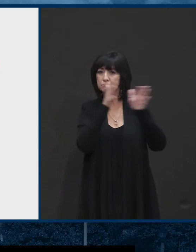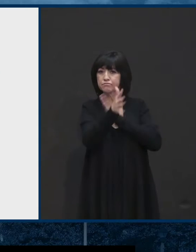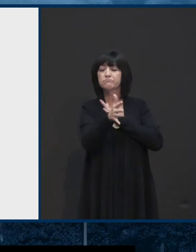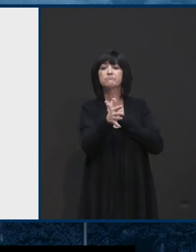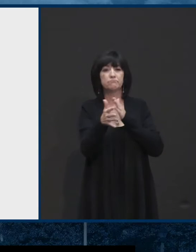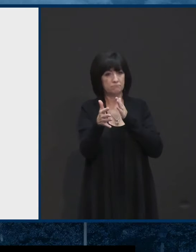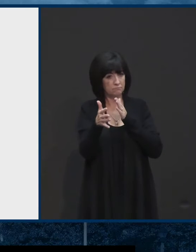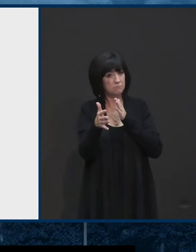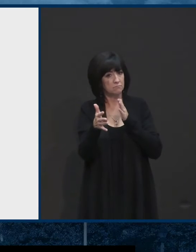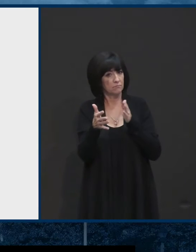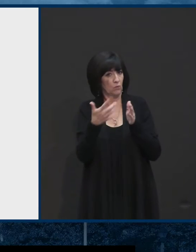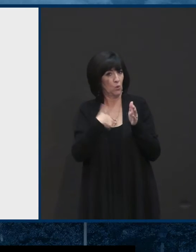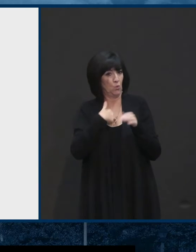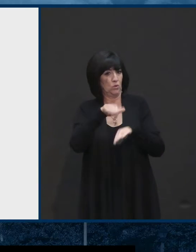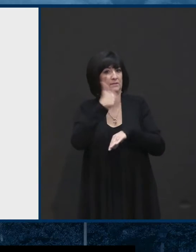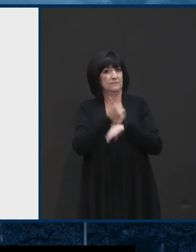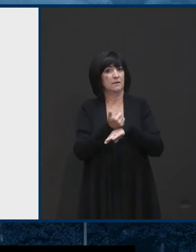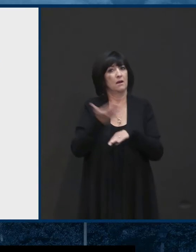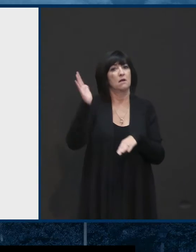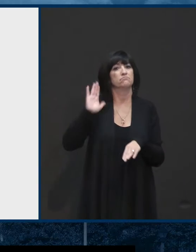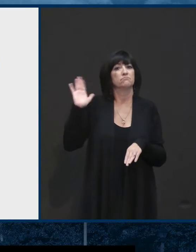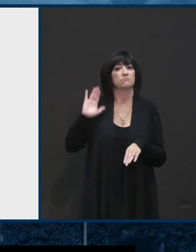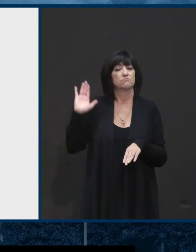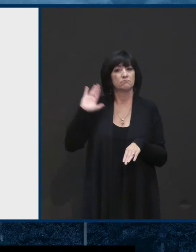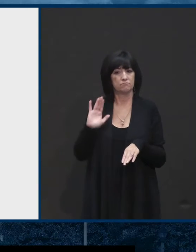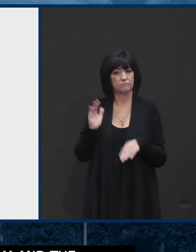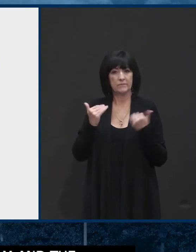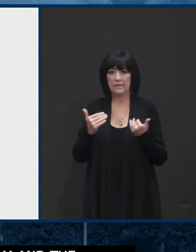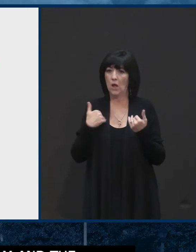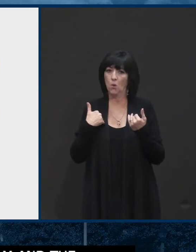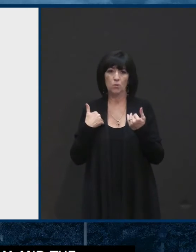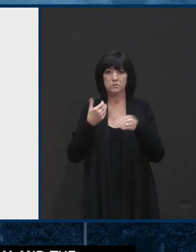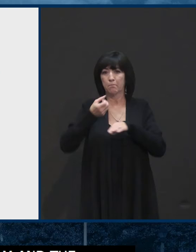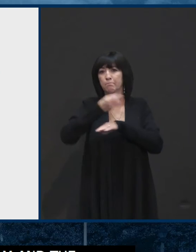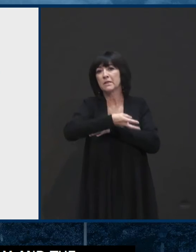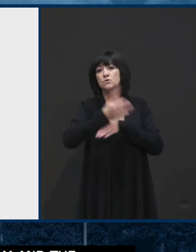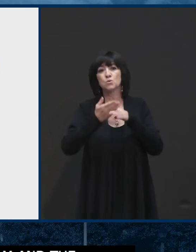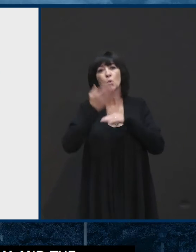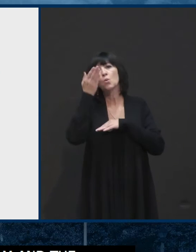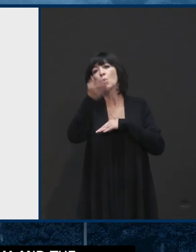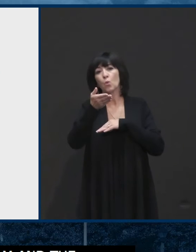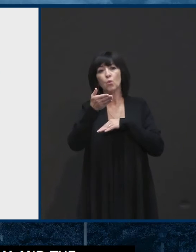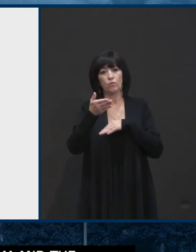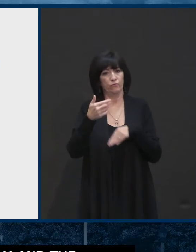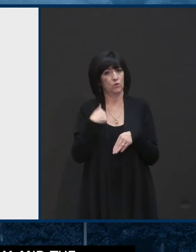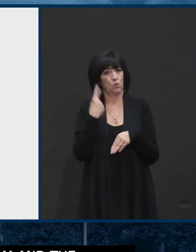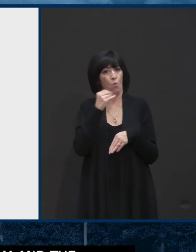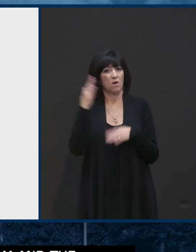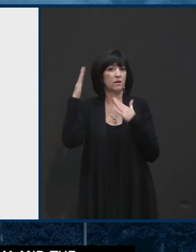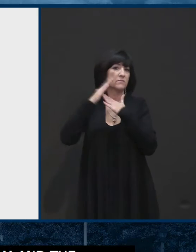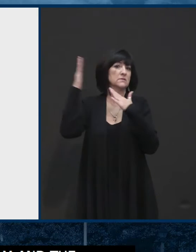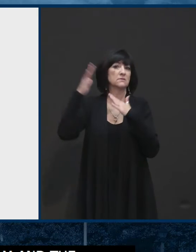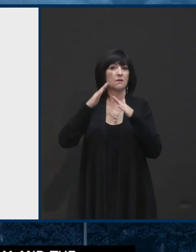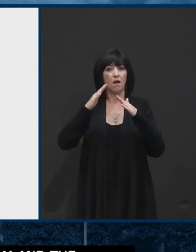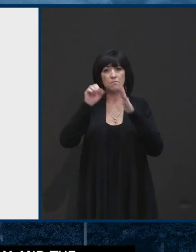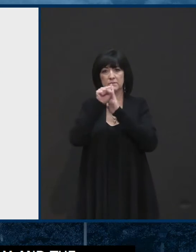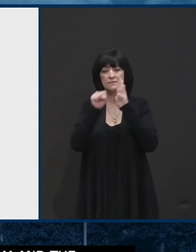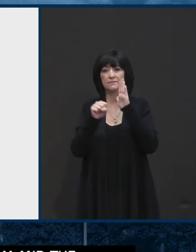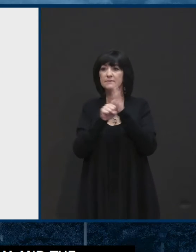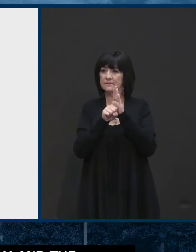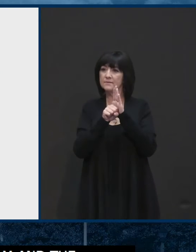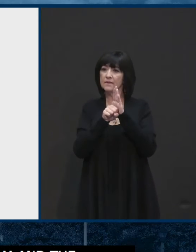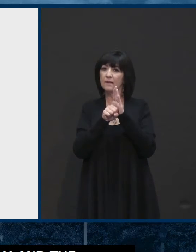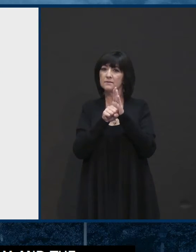goal that we set several months back, and it puts us up there among the top states in terms of testing, which is just a